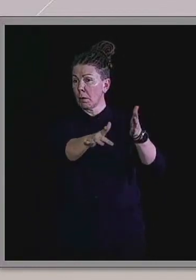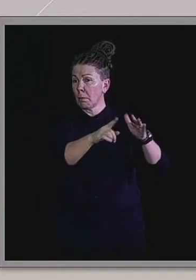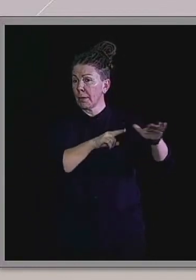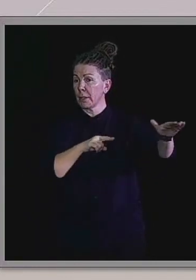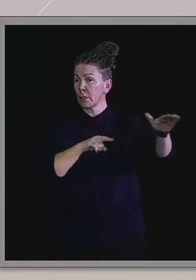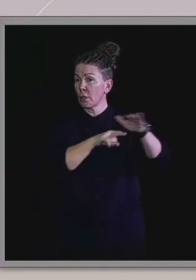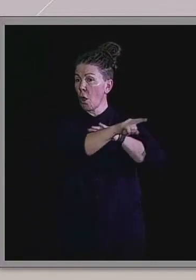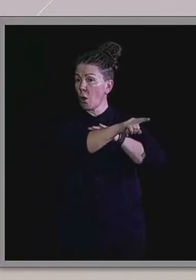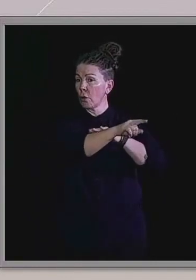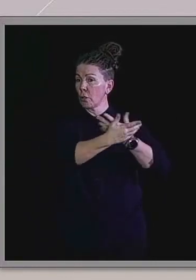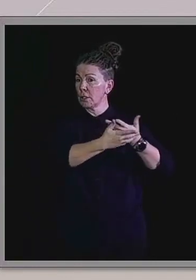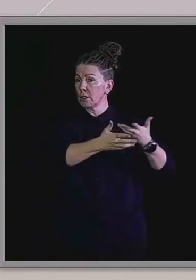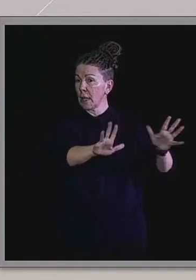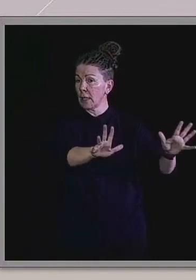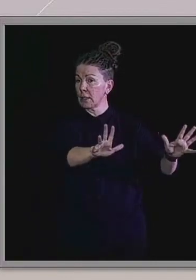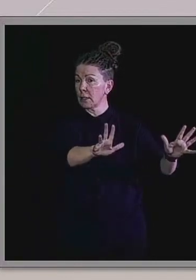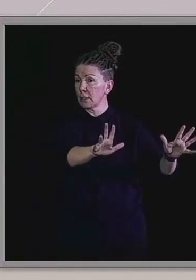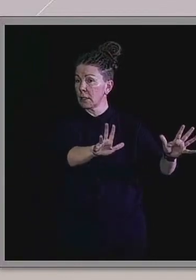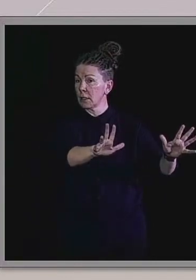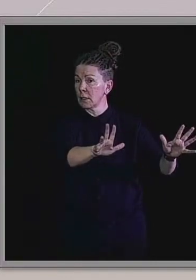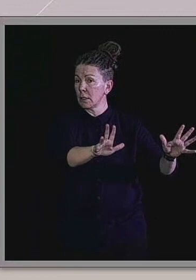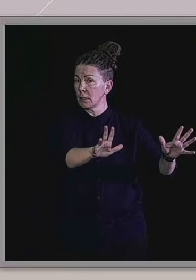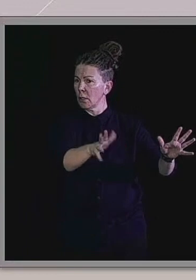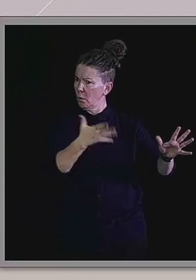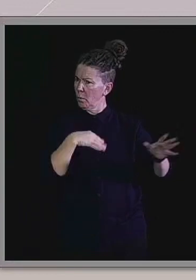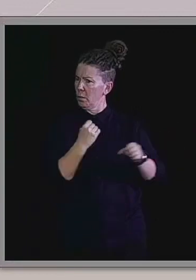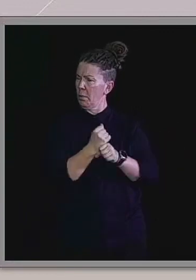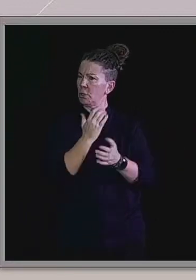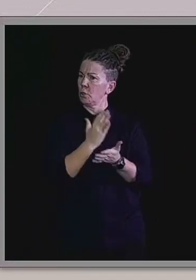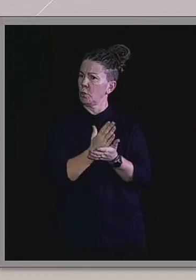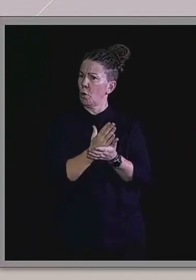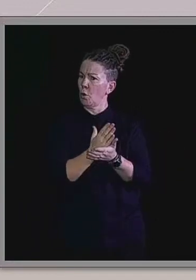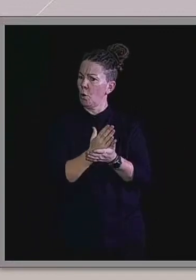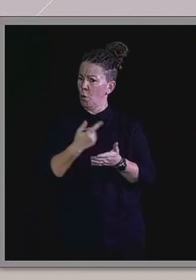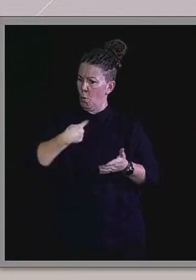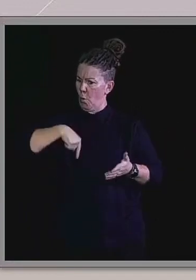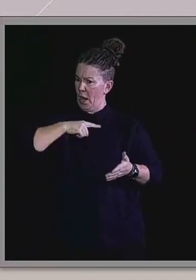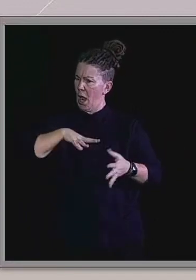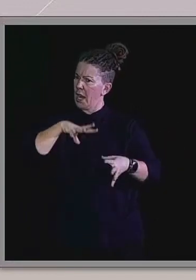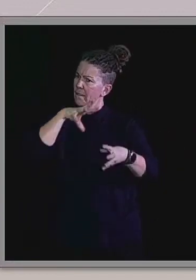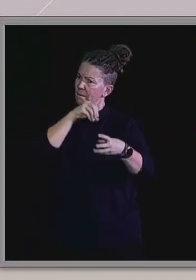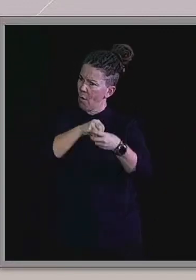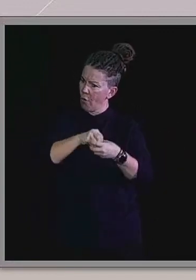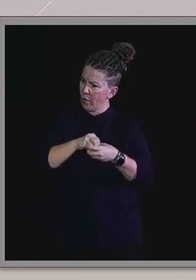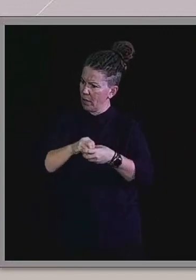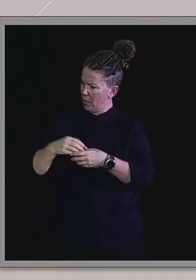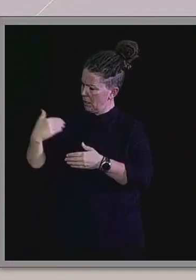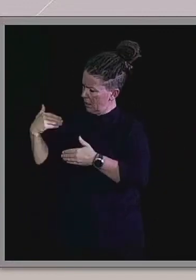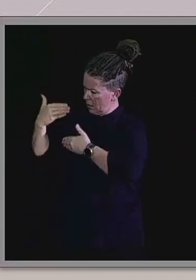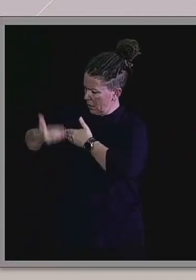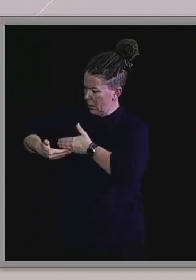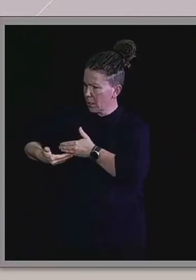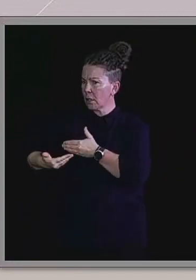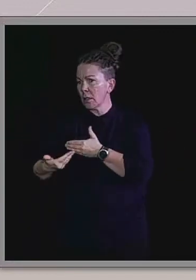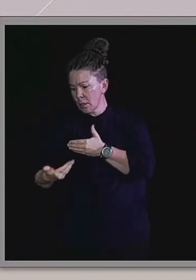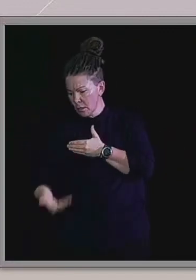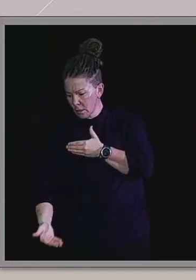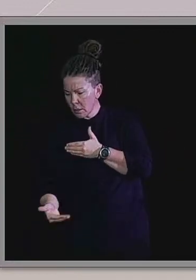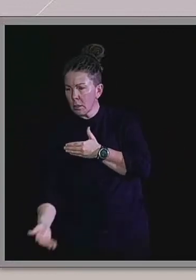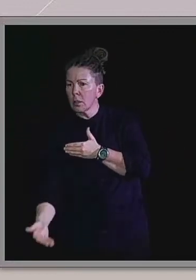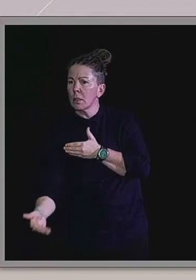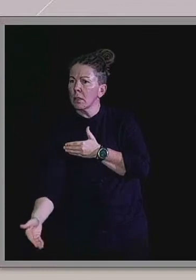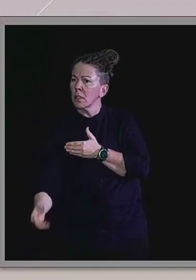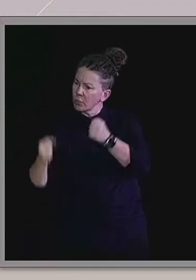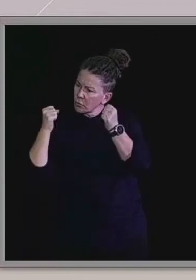gas is going to run out, and we want to make sure that at the end of the day we contribute to a legacy that our next generation could also have a